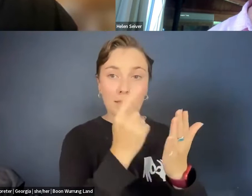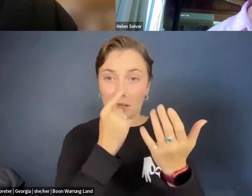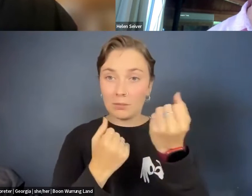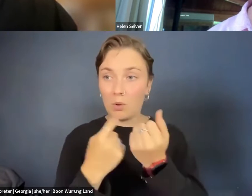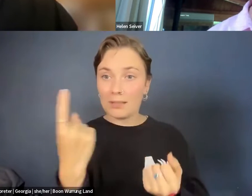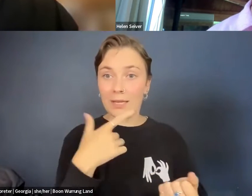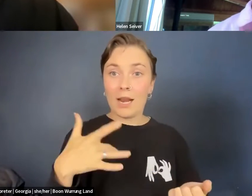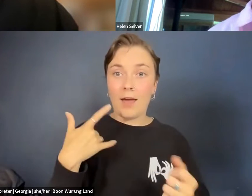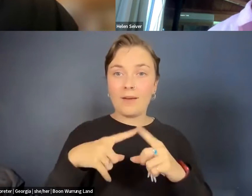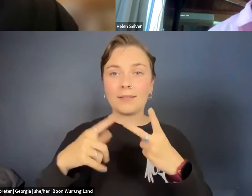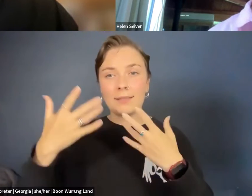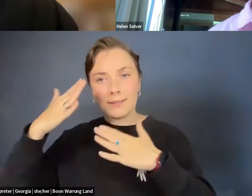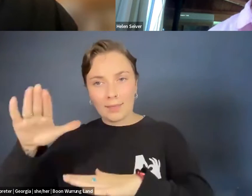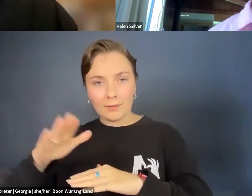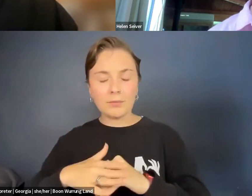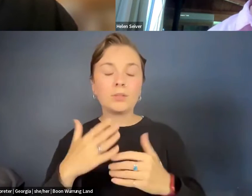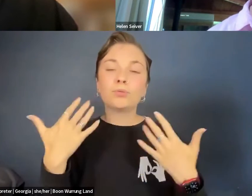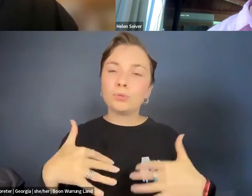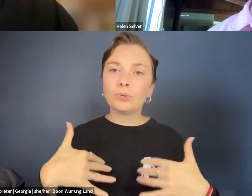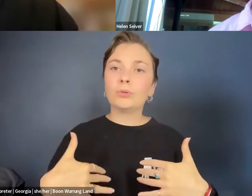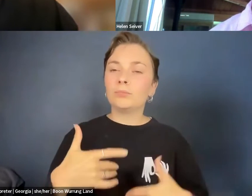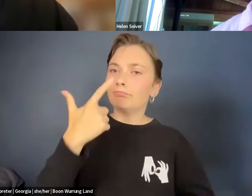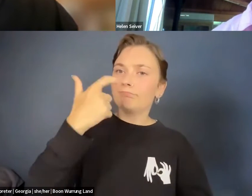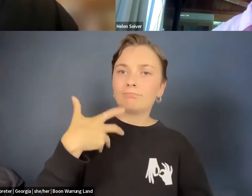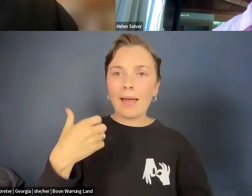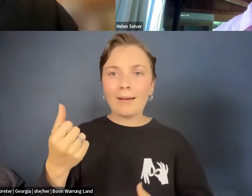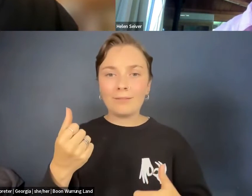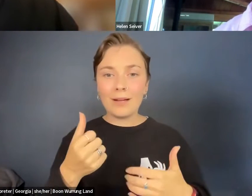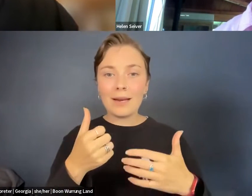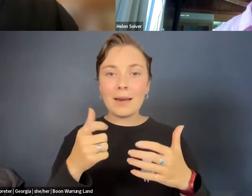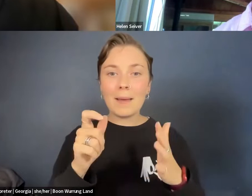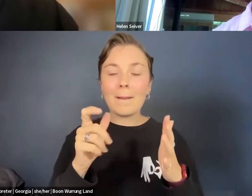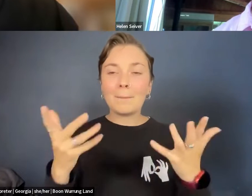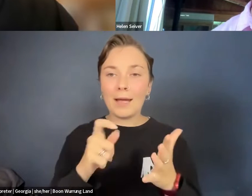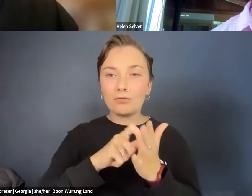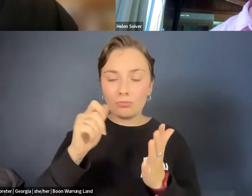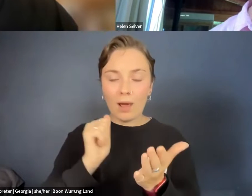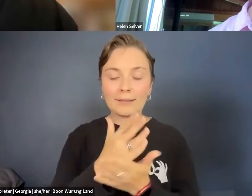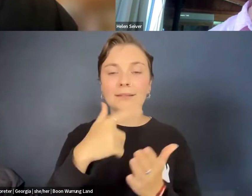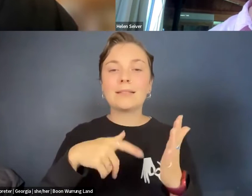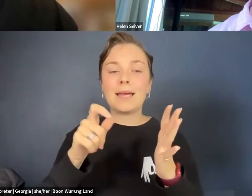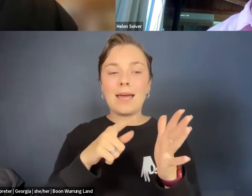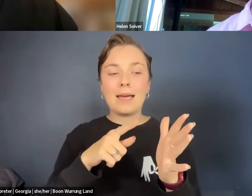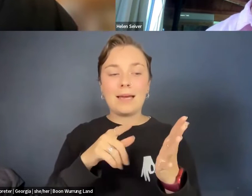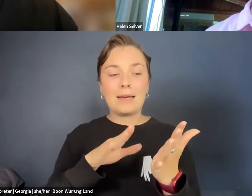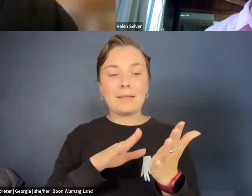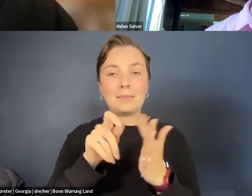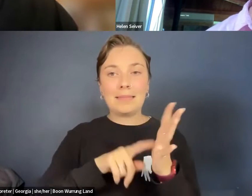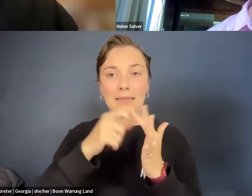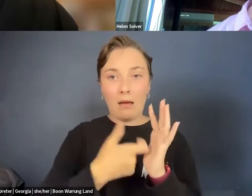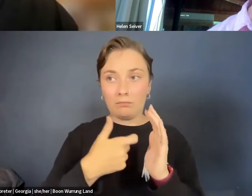life and death, and we are exceptionally honoured today to have the playwright and academic Peta Murray facilitating today's